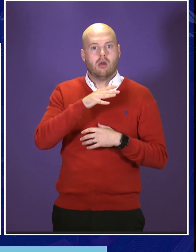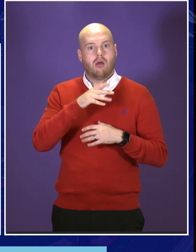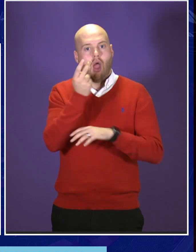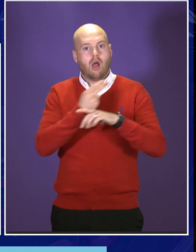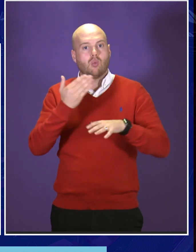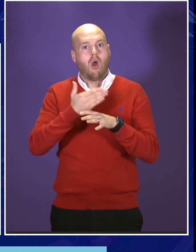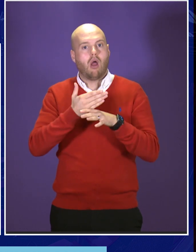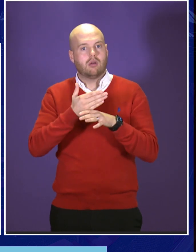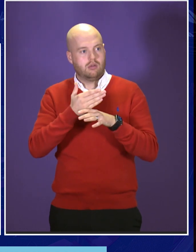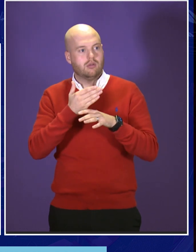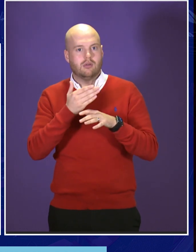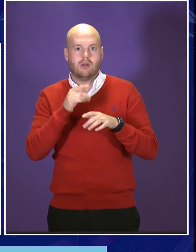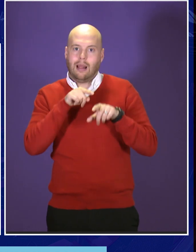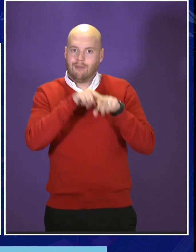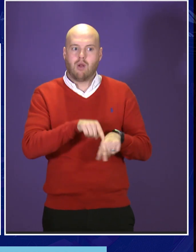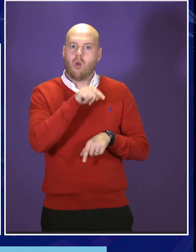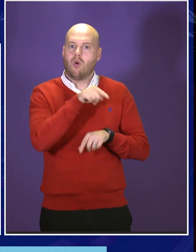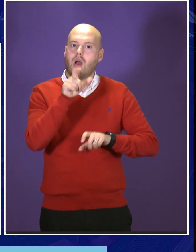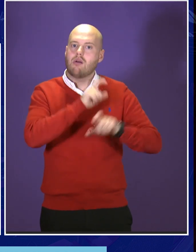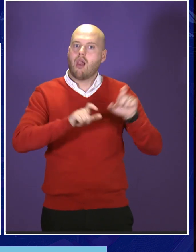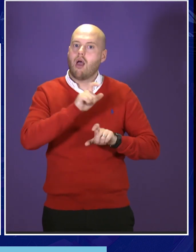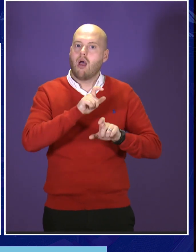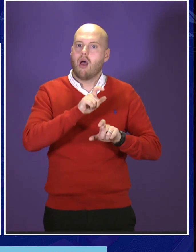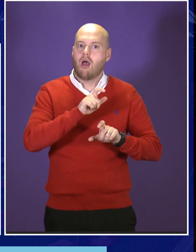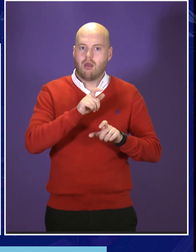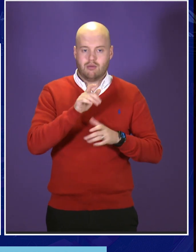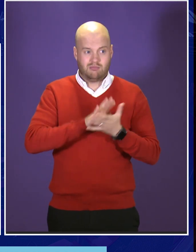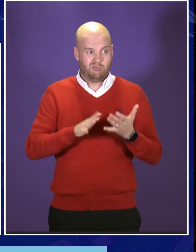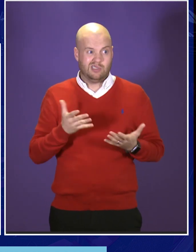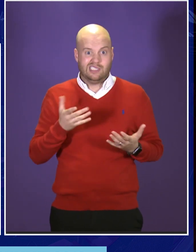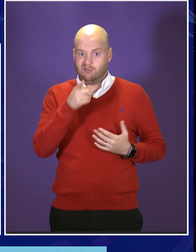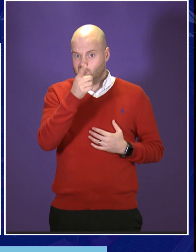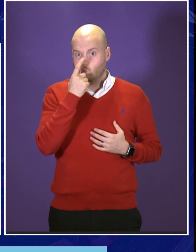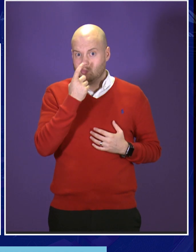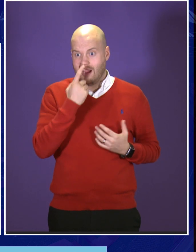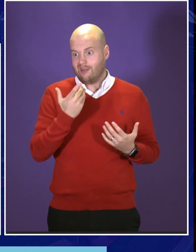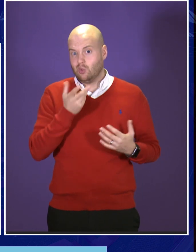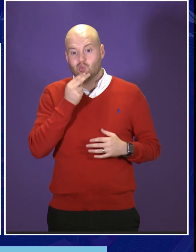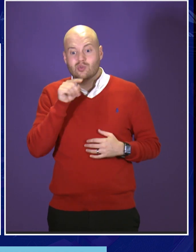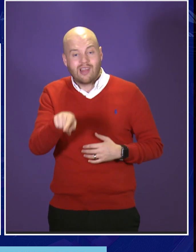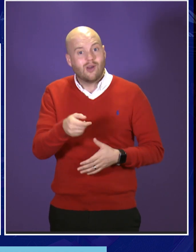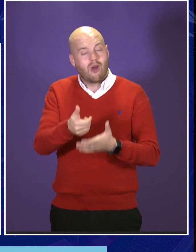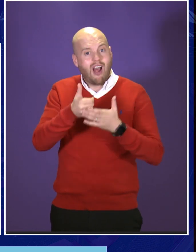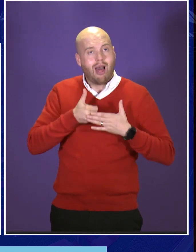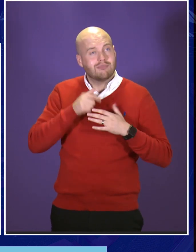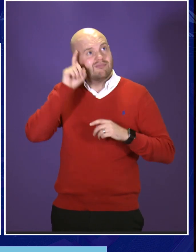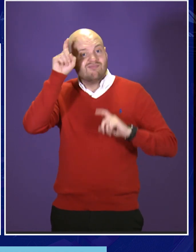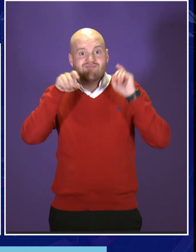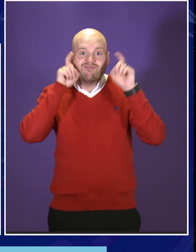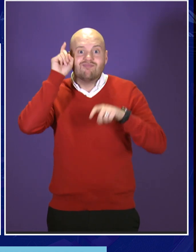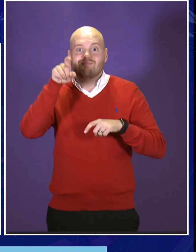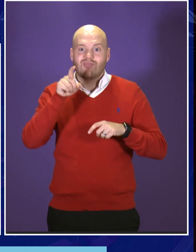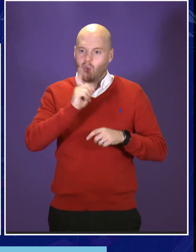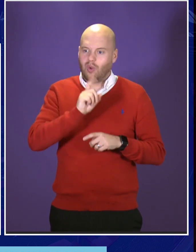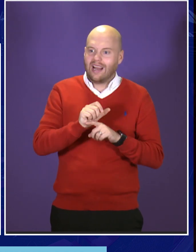can do what you want with it. You can design something, you can be inspired, you can think about your next graphic design output, whatever it is. So